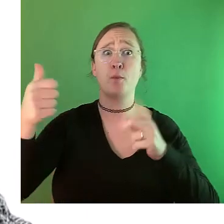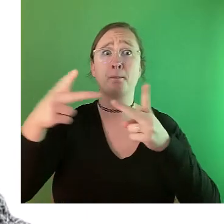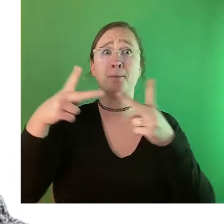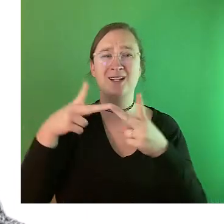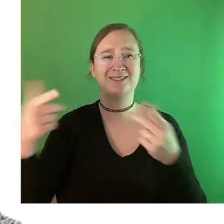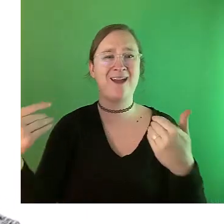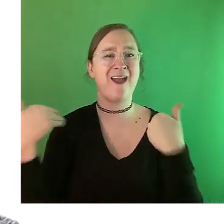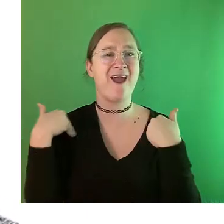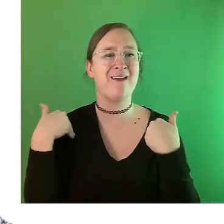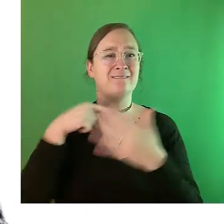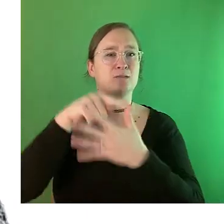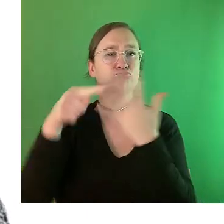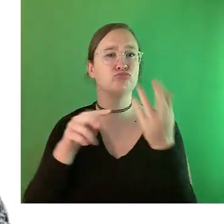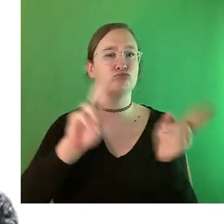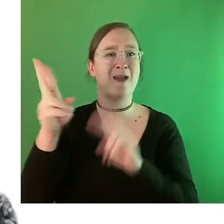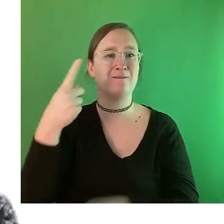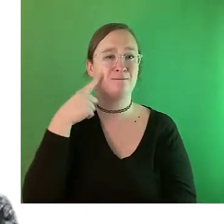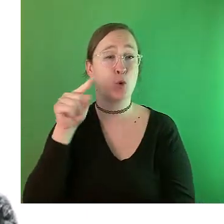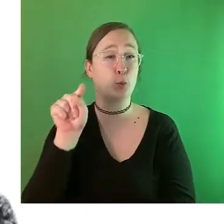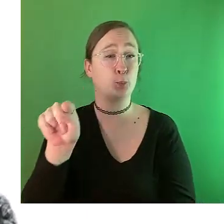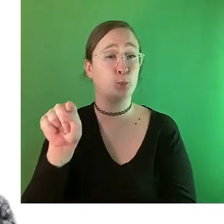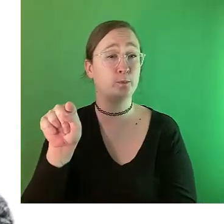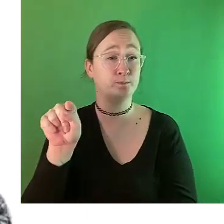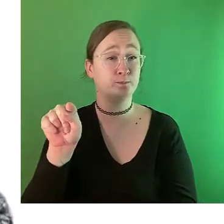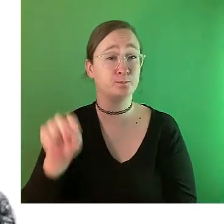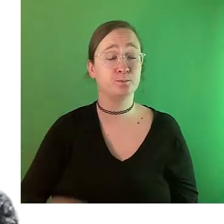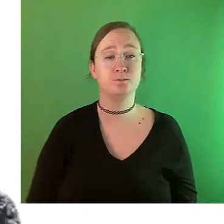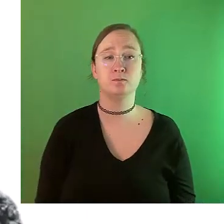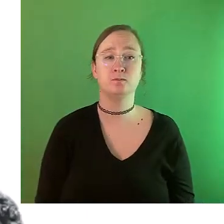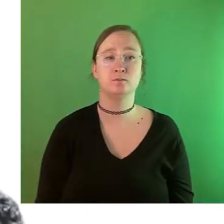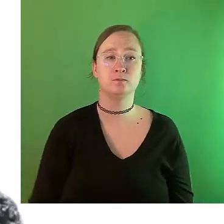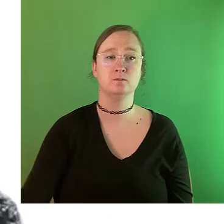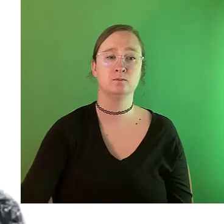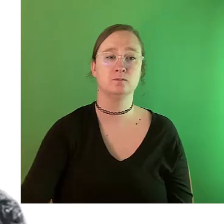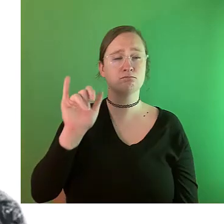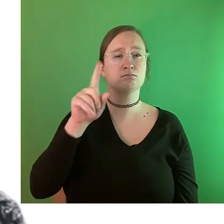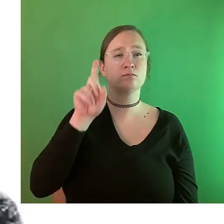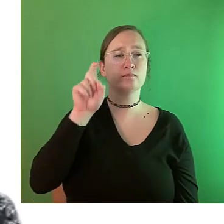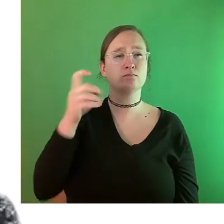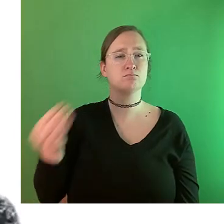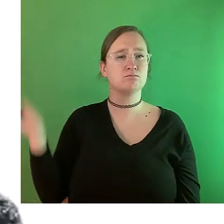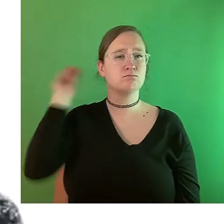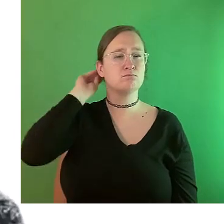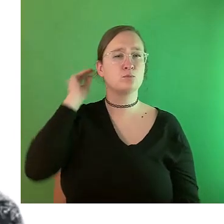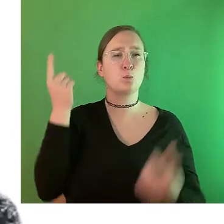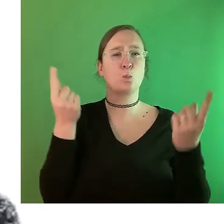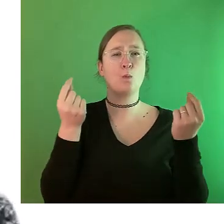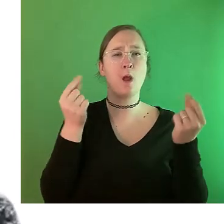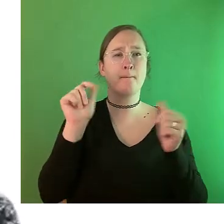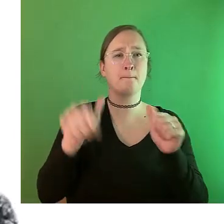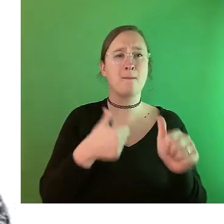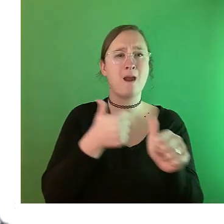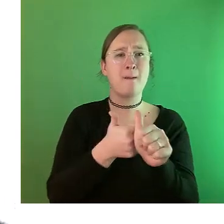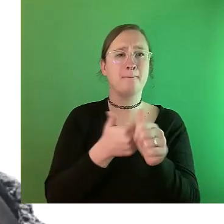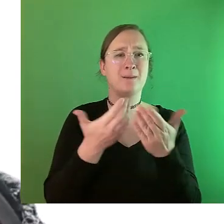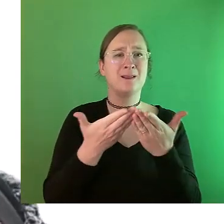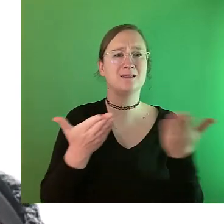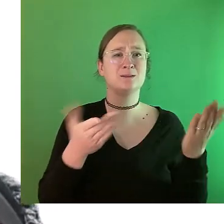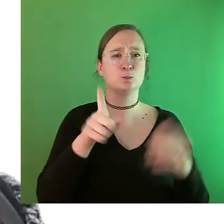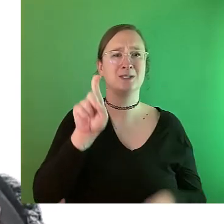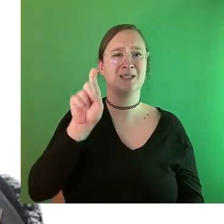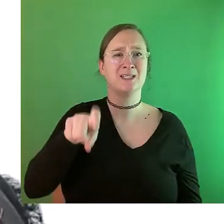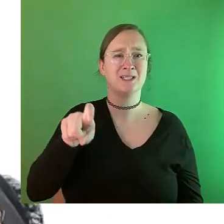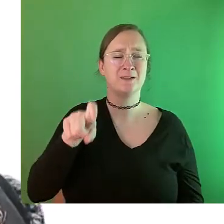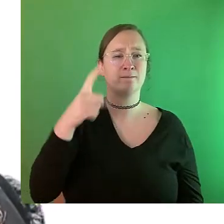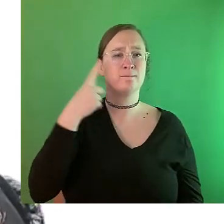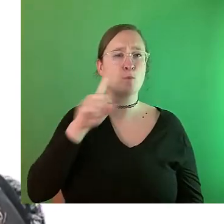health services, please let someone know, such as the shelter staff, caregivers, or reach out directly to a behavioral health service. If